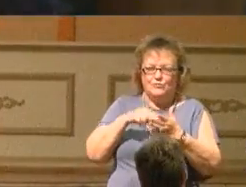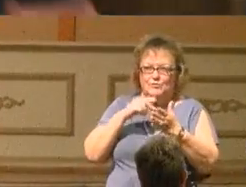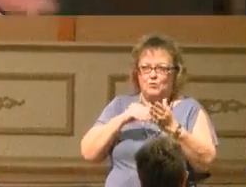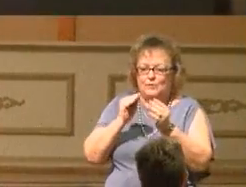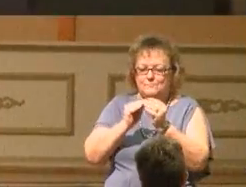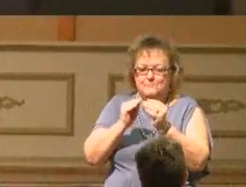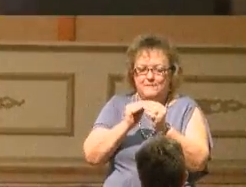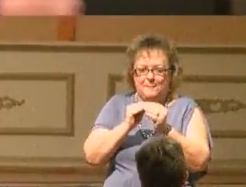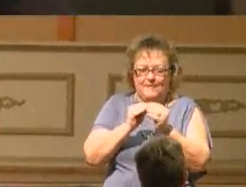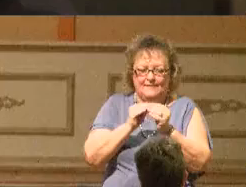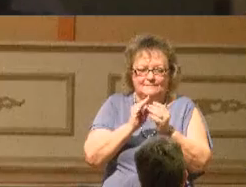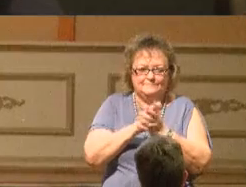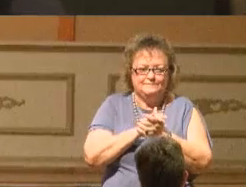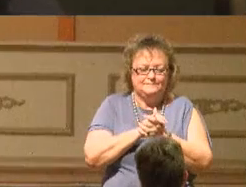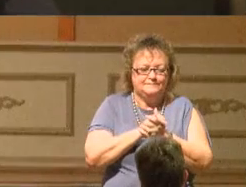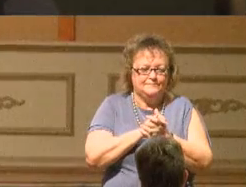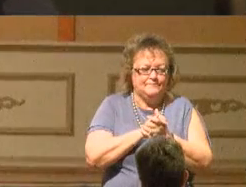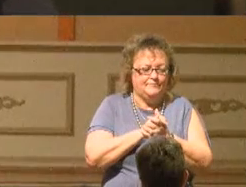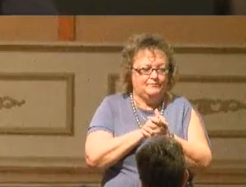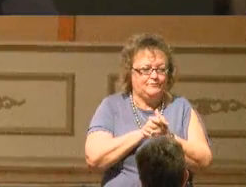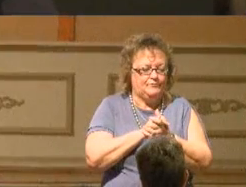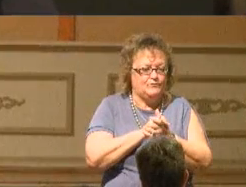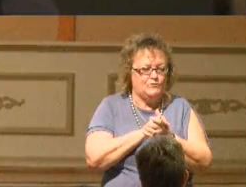and we'll pull all this together in just a moment.